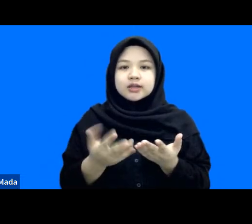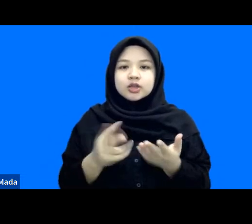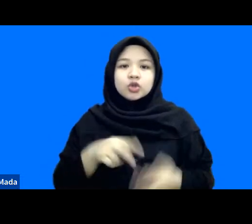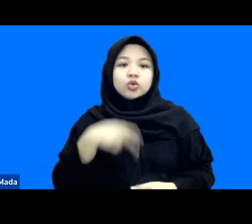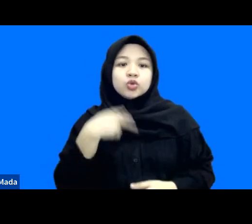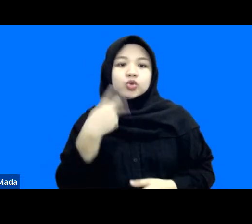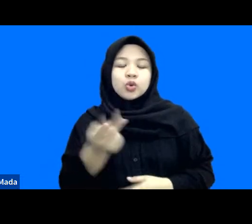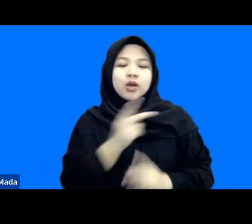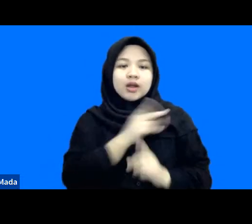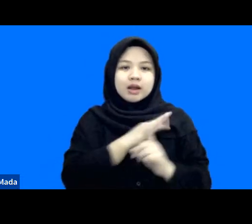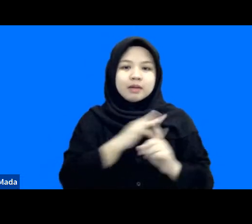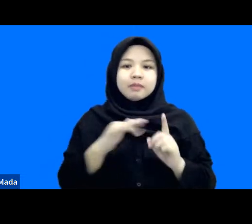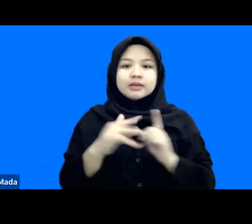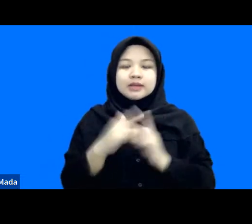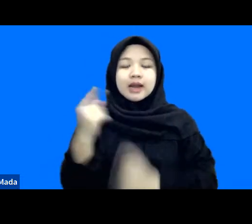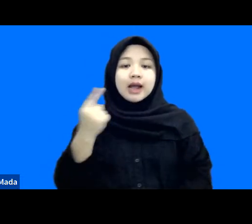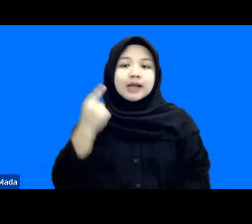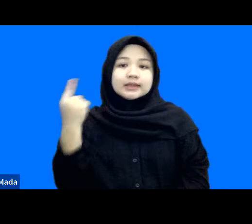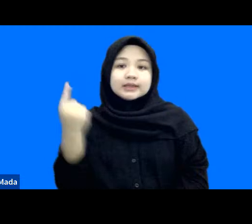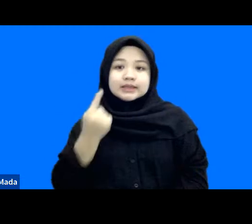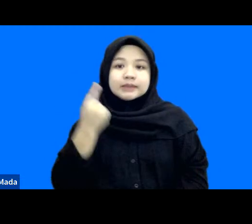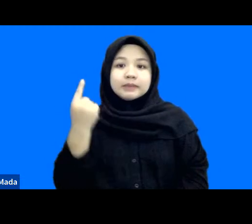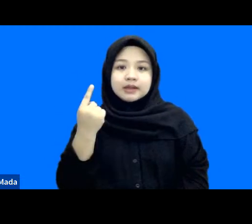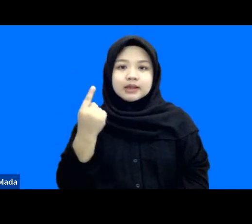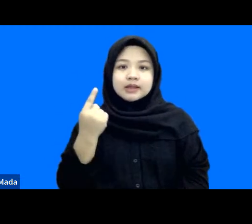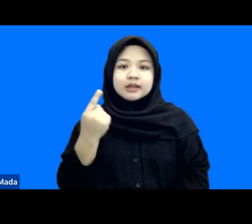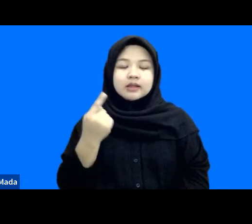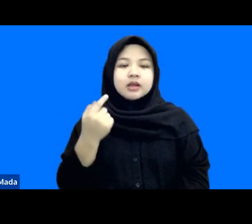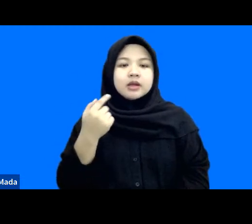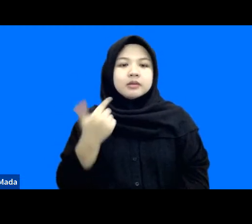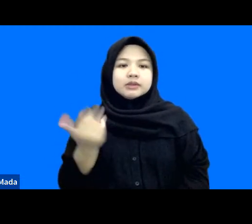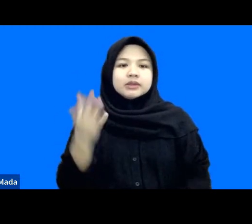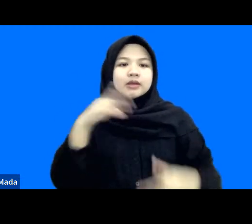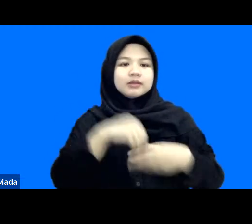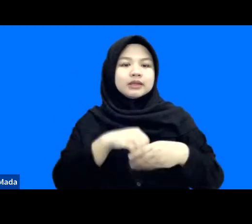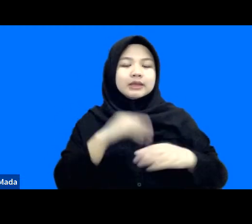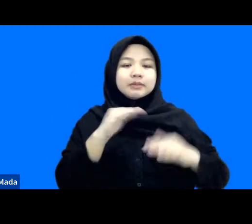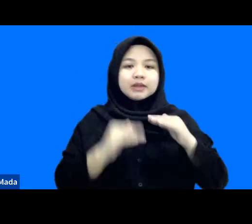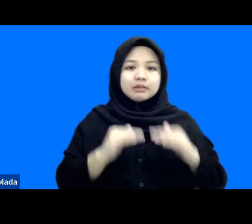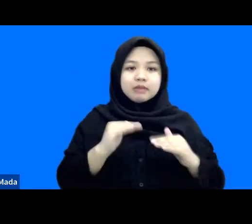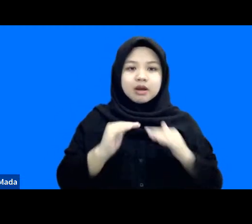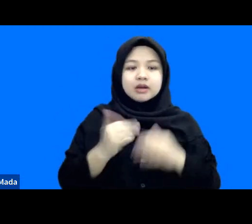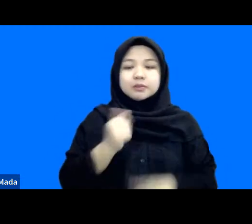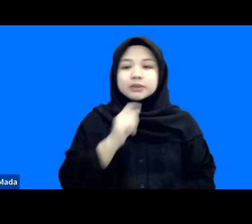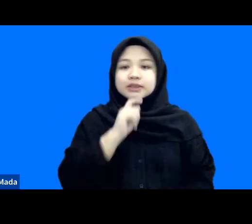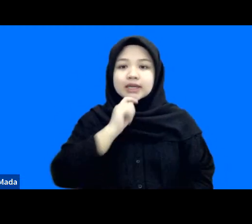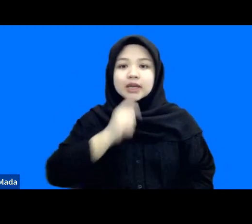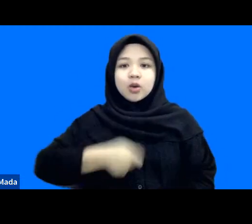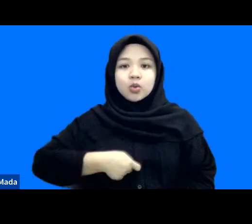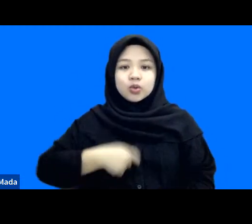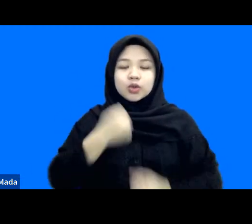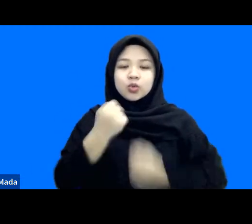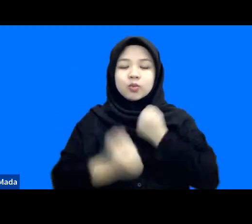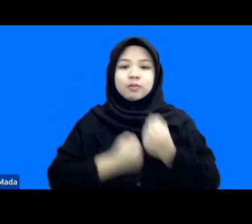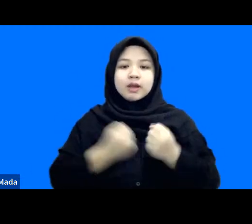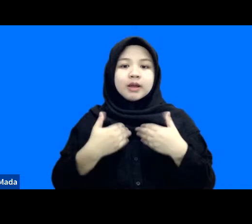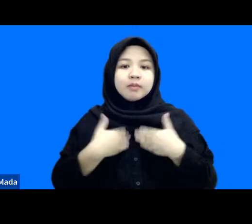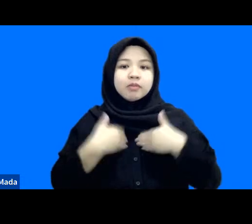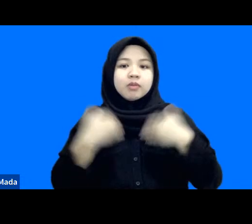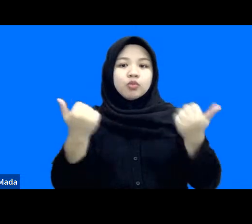considered, and recognized for the stronger post-COVID recovery, especially in education